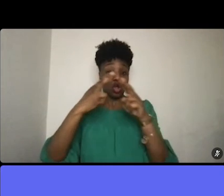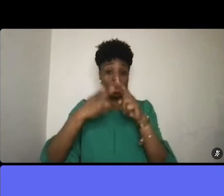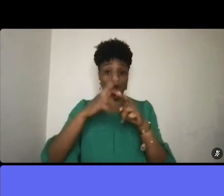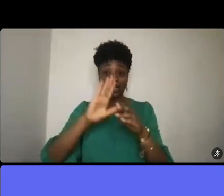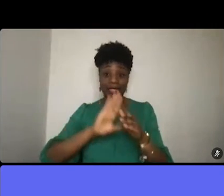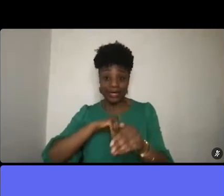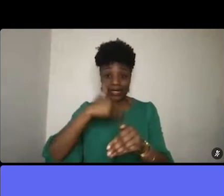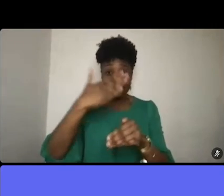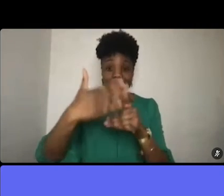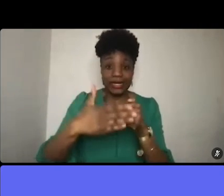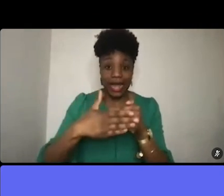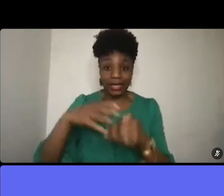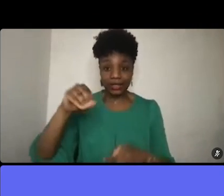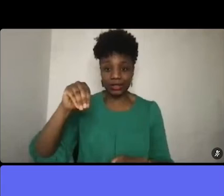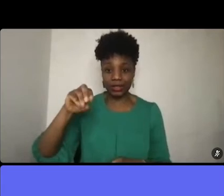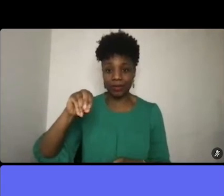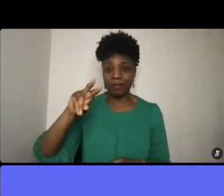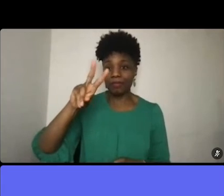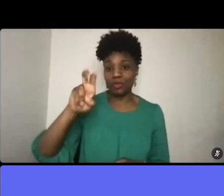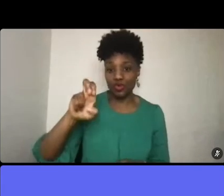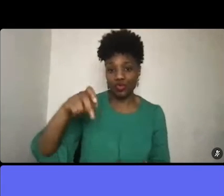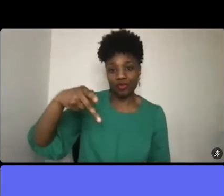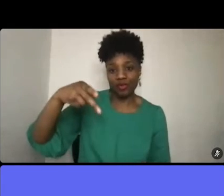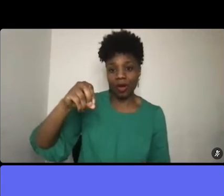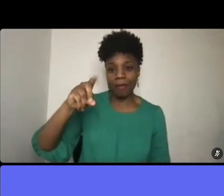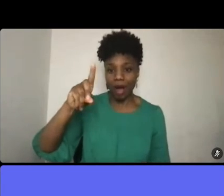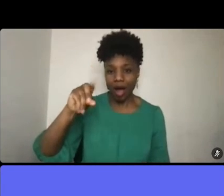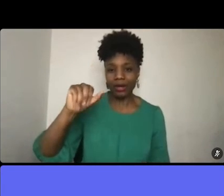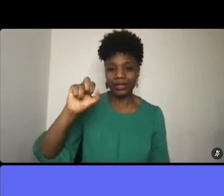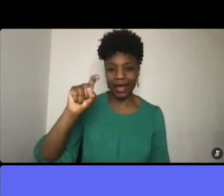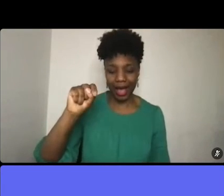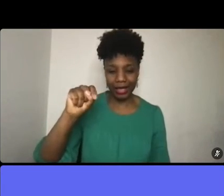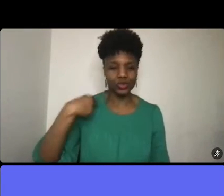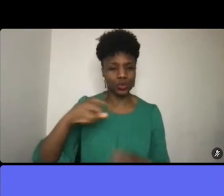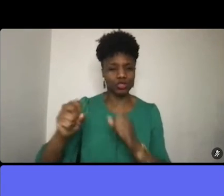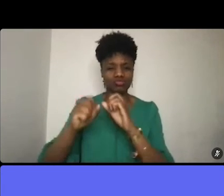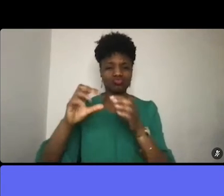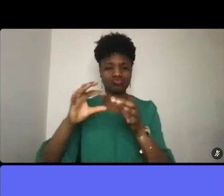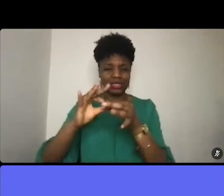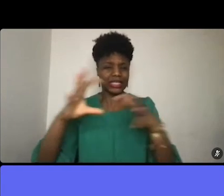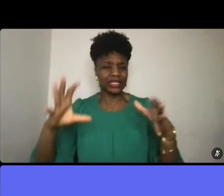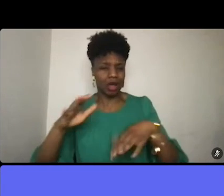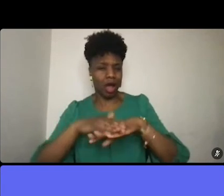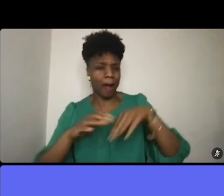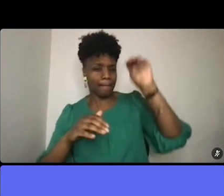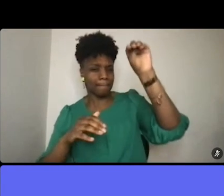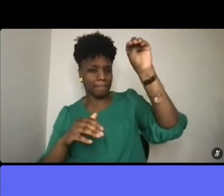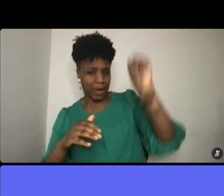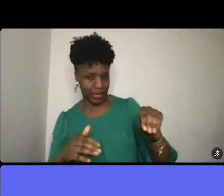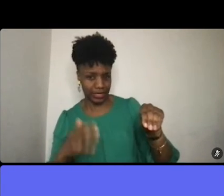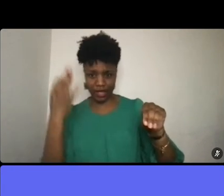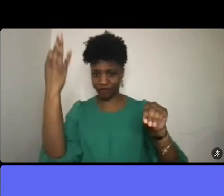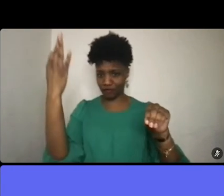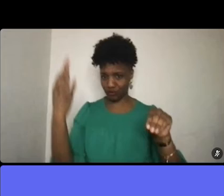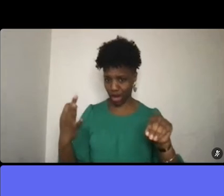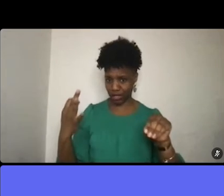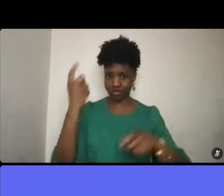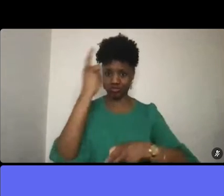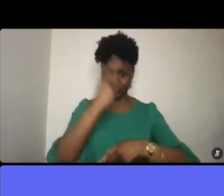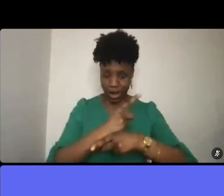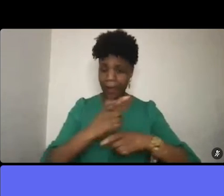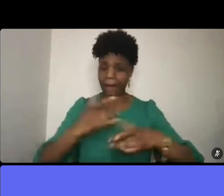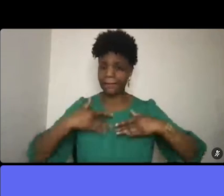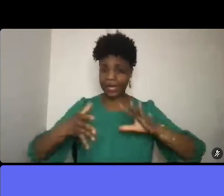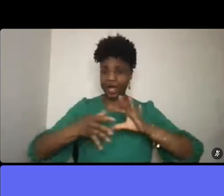on Mondays and Fridays. Yeah, yeah, is that right? Fridays, Yeah, Mondays, and Fridays.